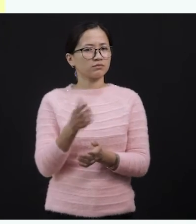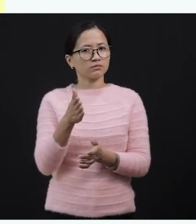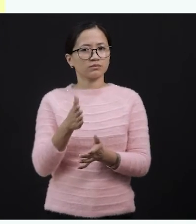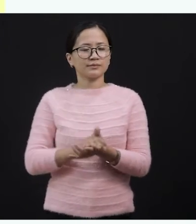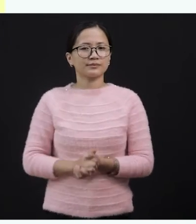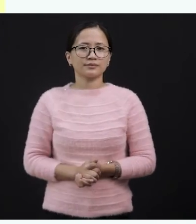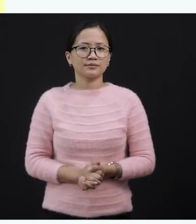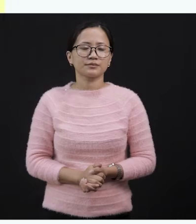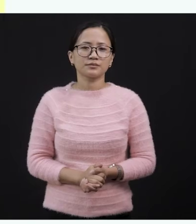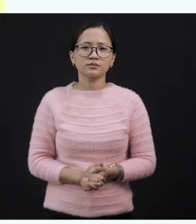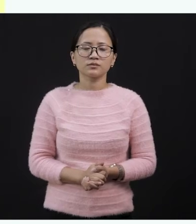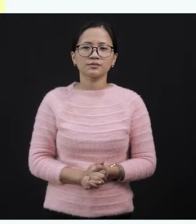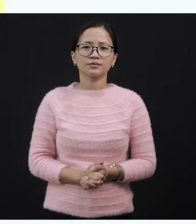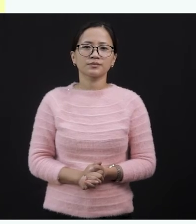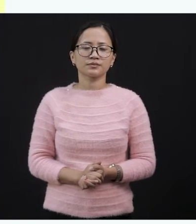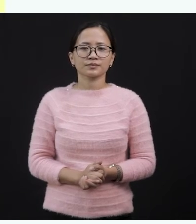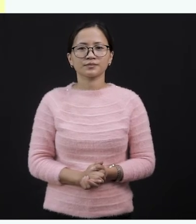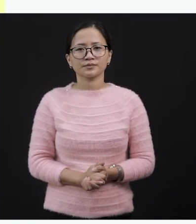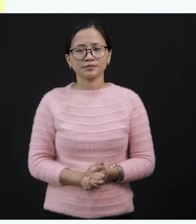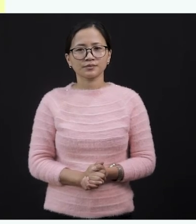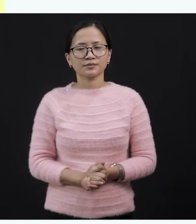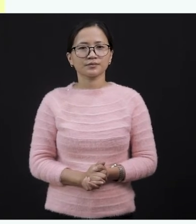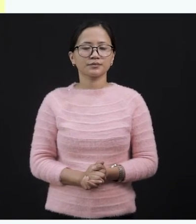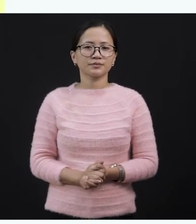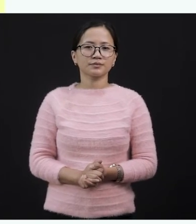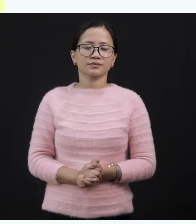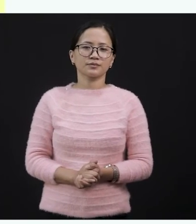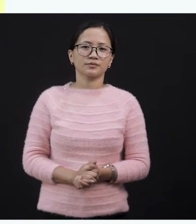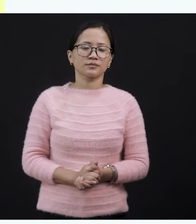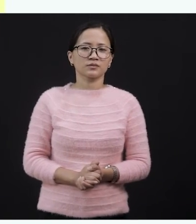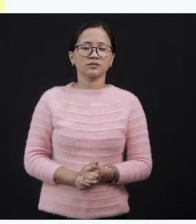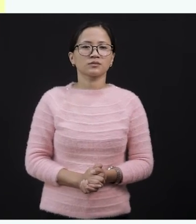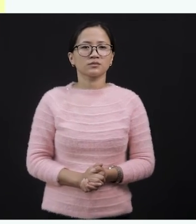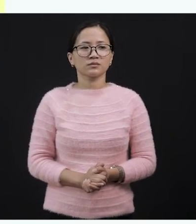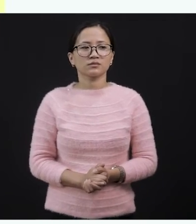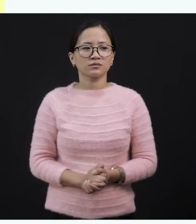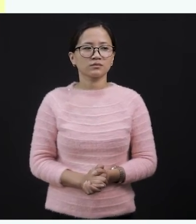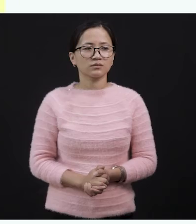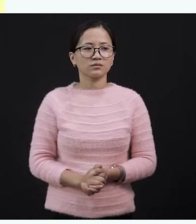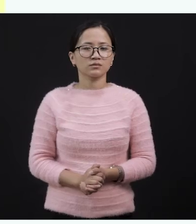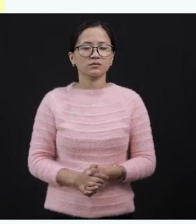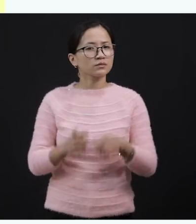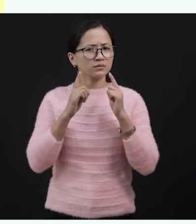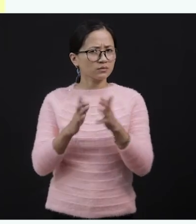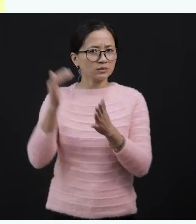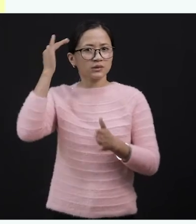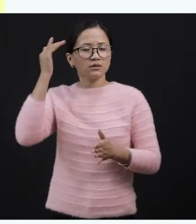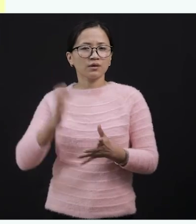need nitrogen, but they cannot take this nitrogen directly. But you